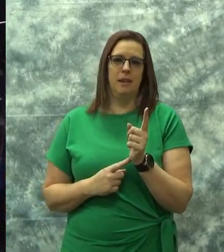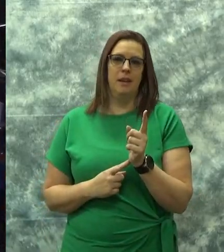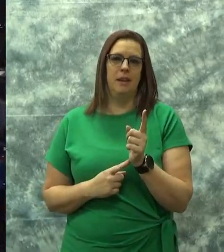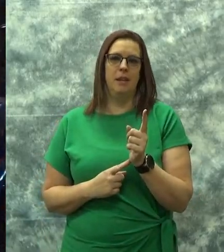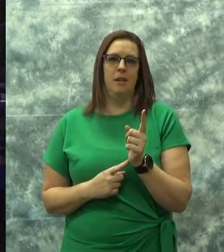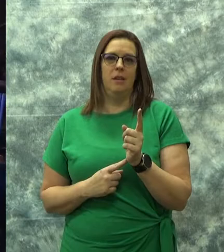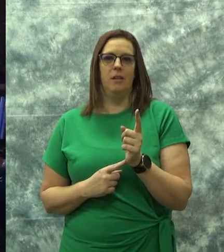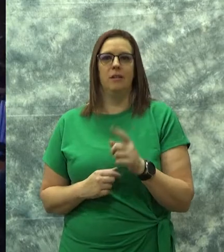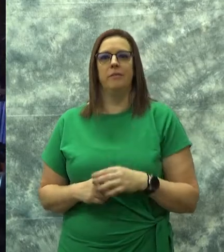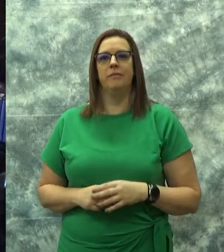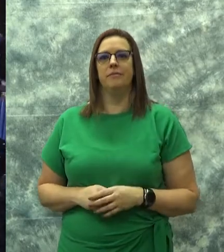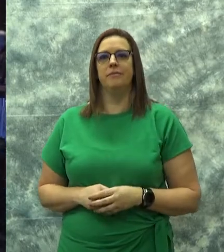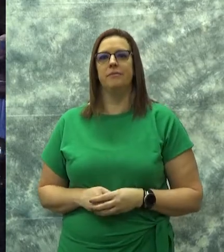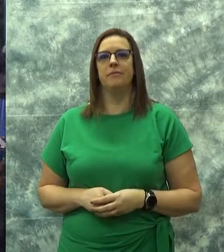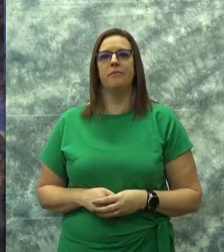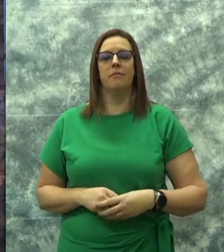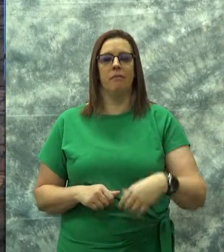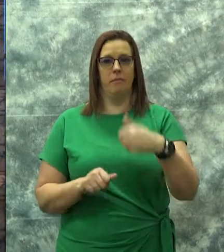the more.